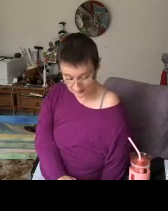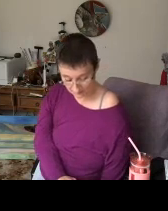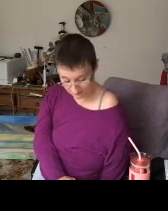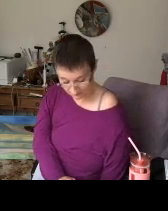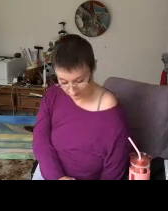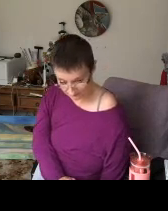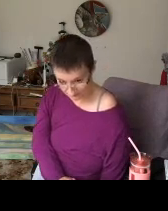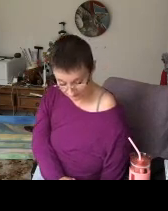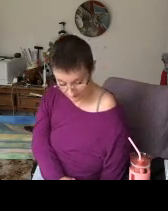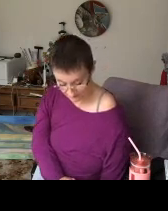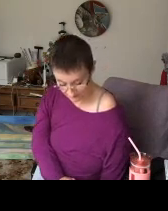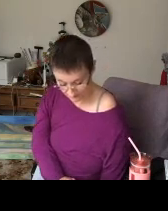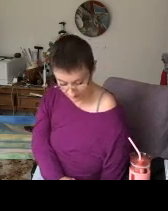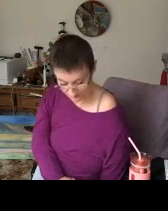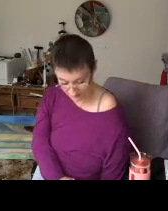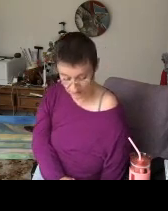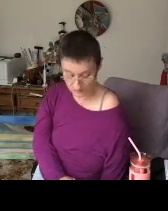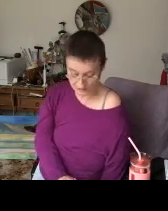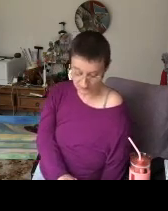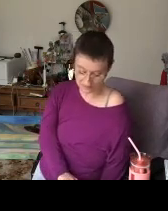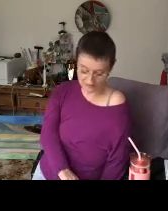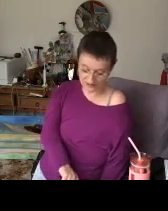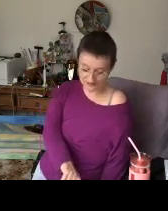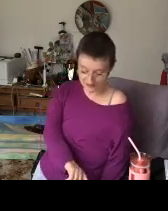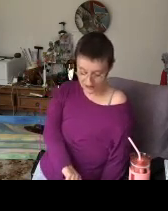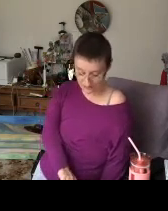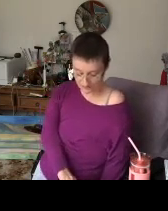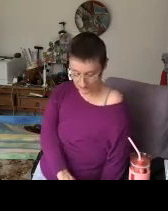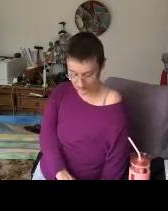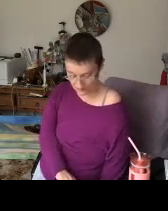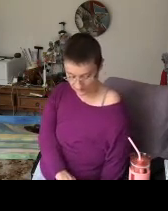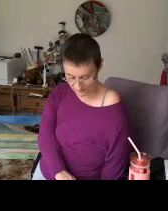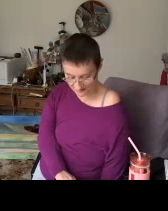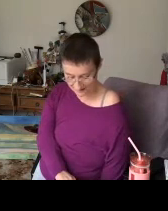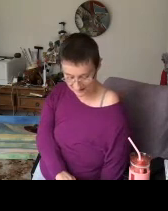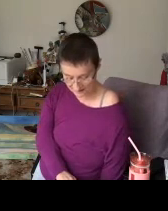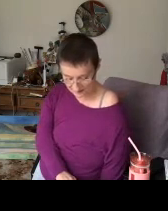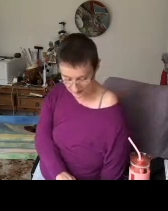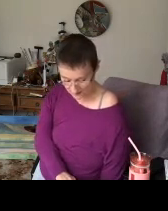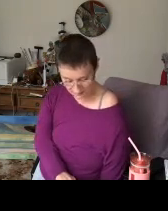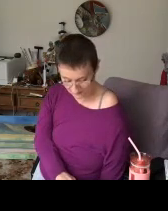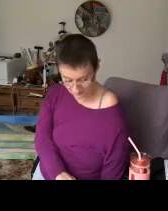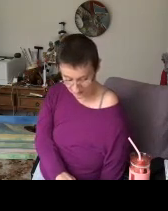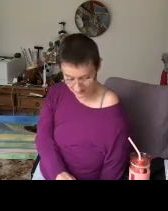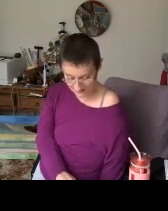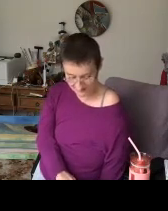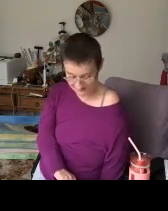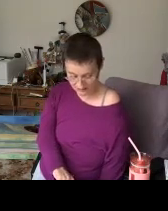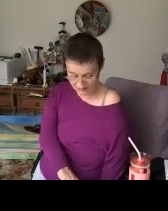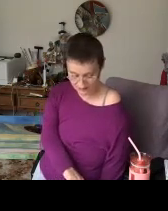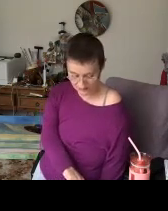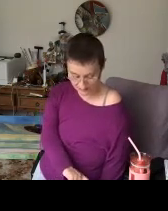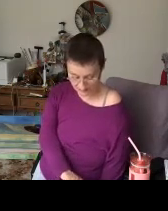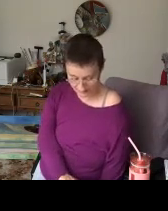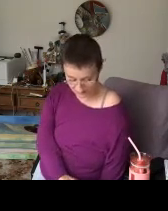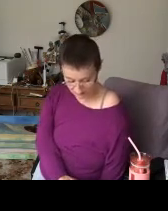got I've forgotten his name. Sir William Lawrence, sadly no longer with us. I love this painting. Look